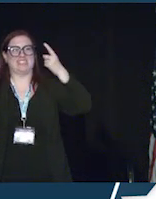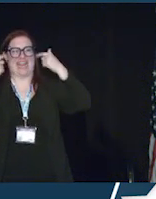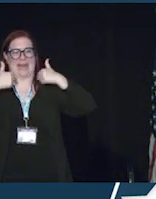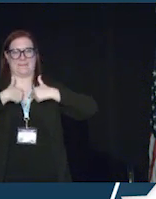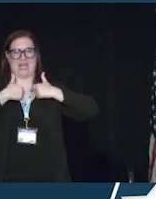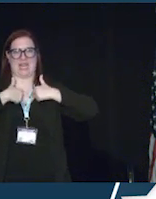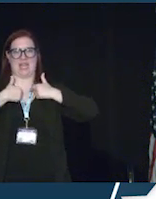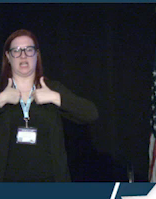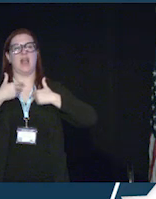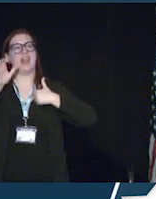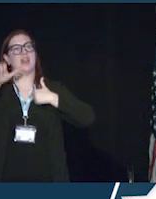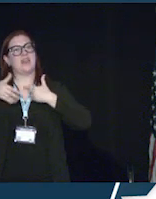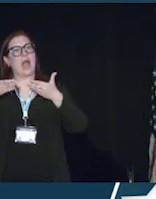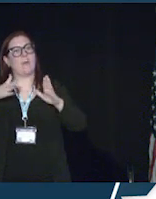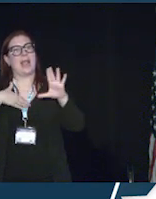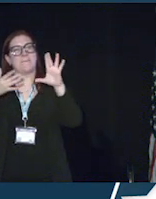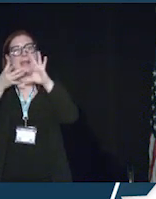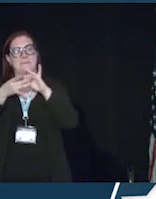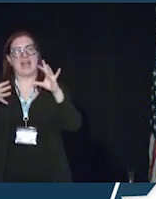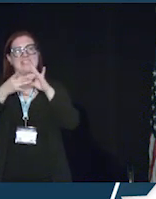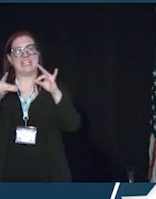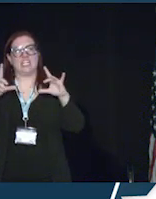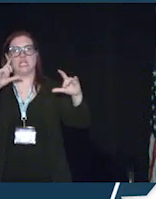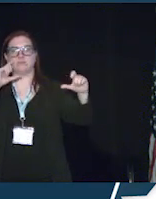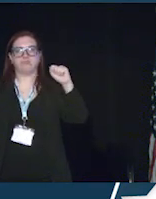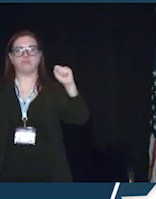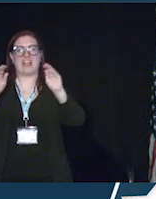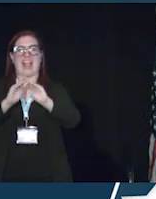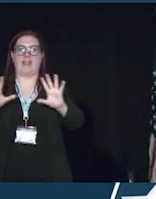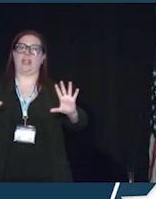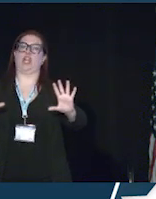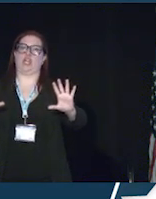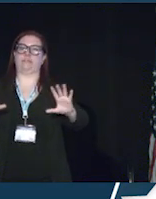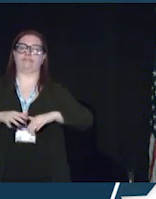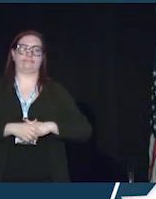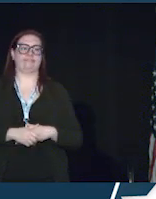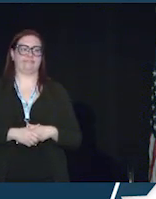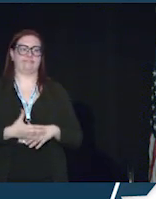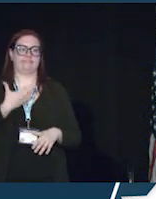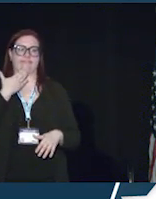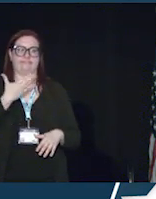message is loud and clear. Thank you.